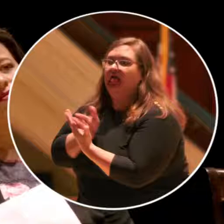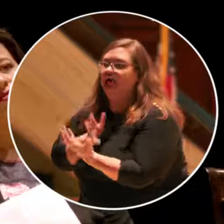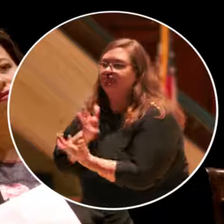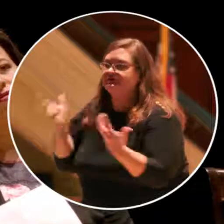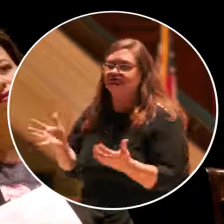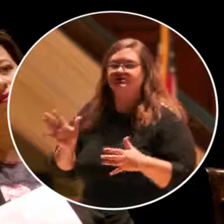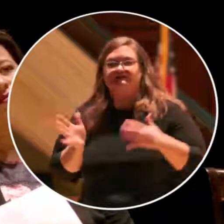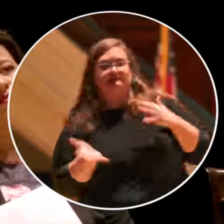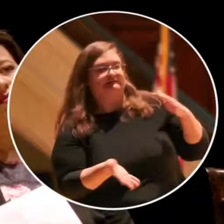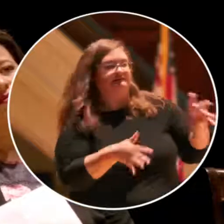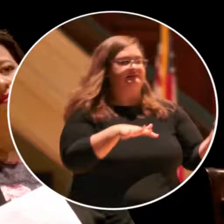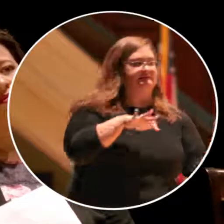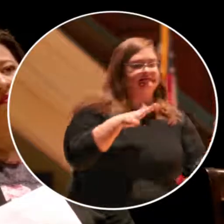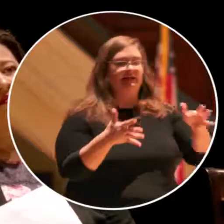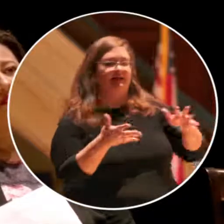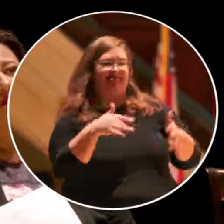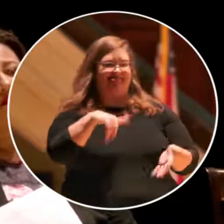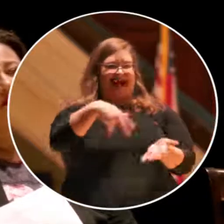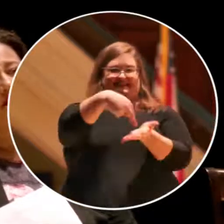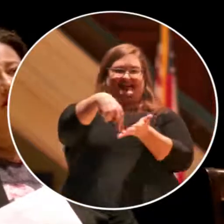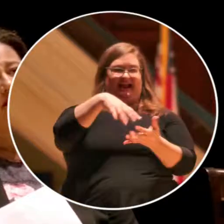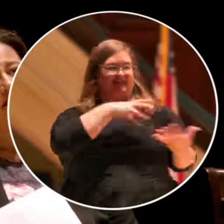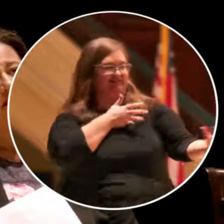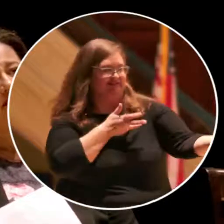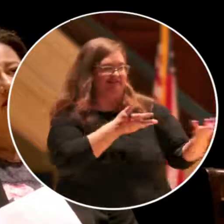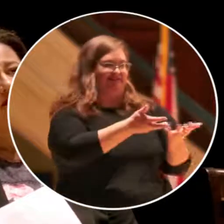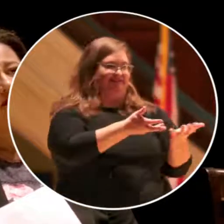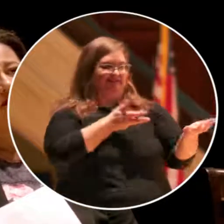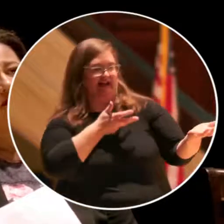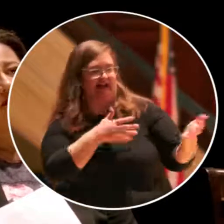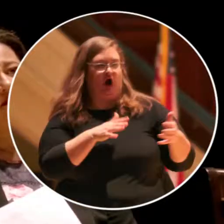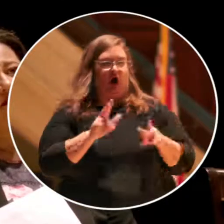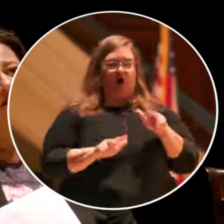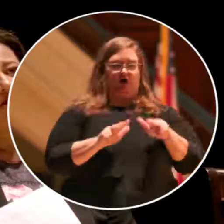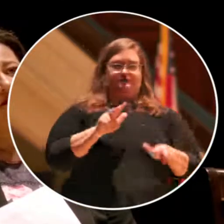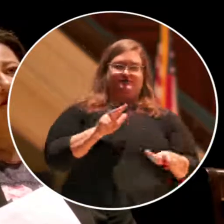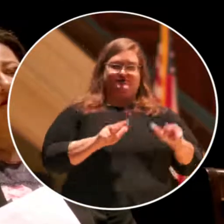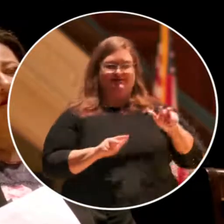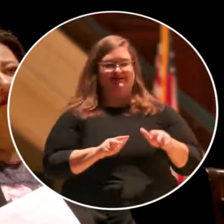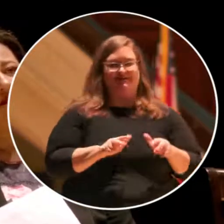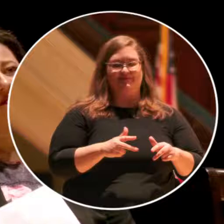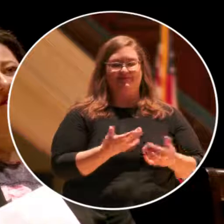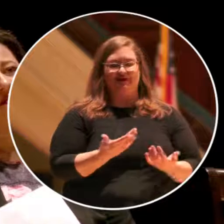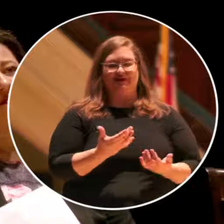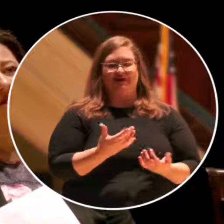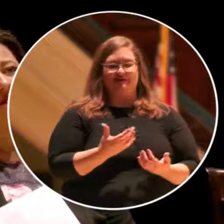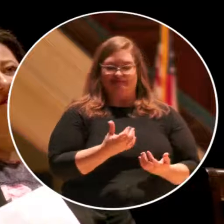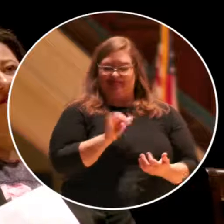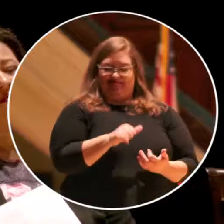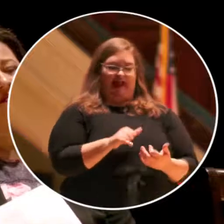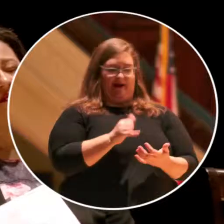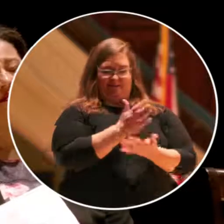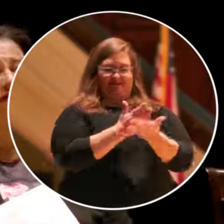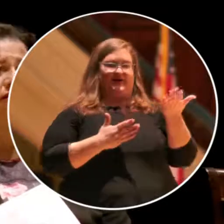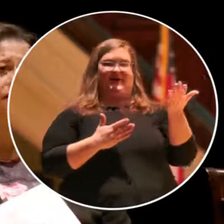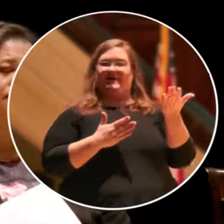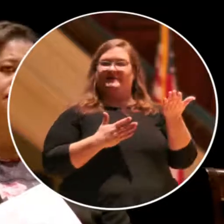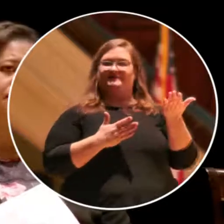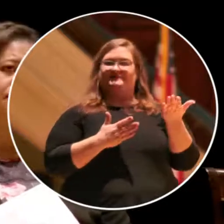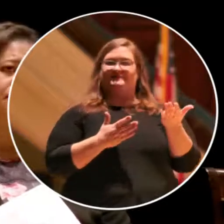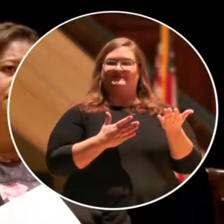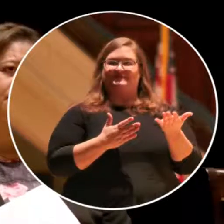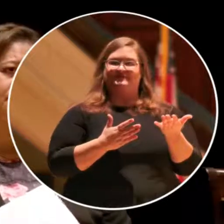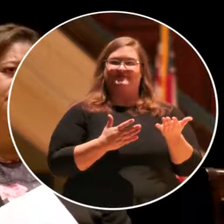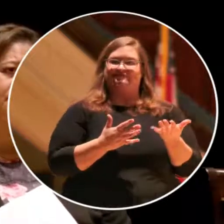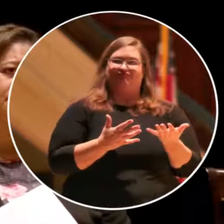their whole lives to choreograph their own unique steps. This part of a lack of a mother that I didn't anticipate is